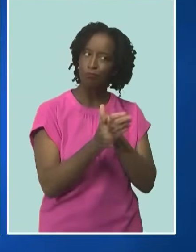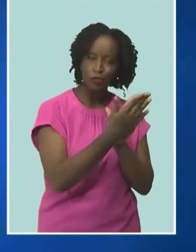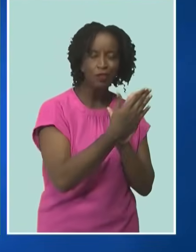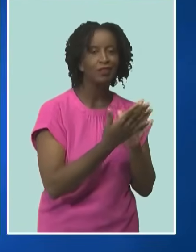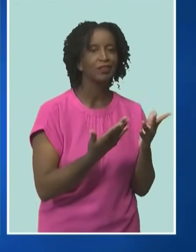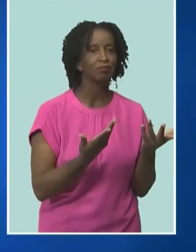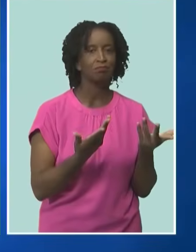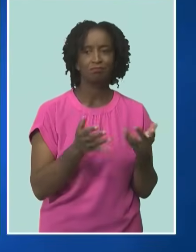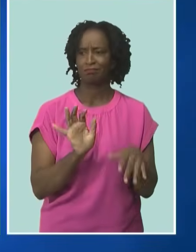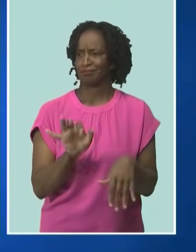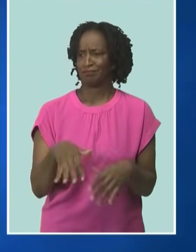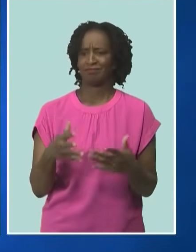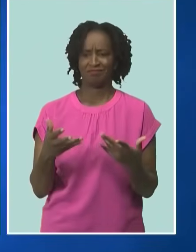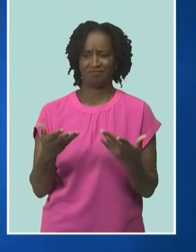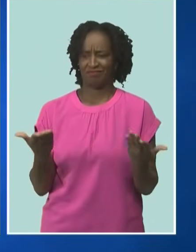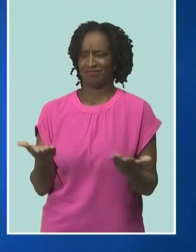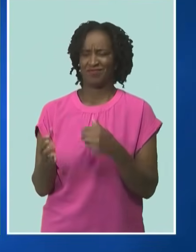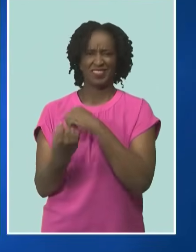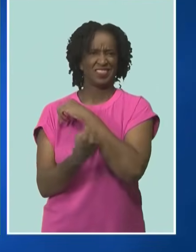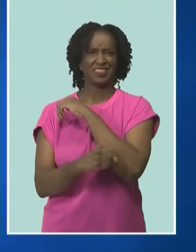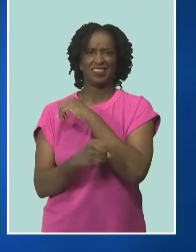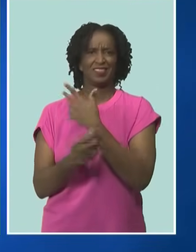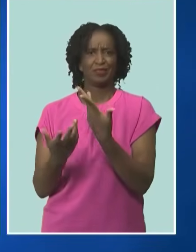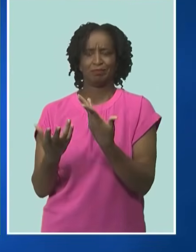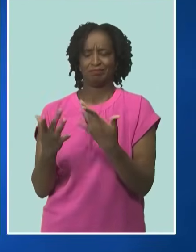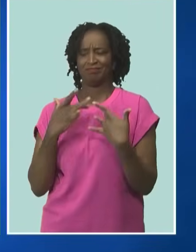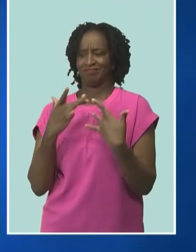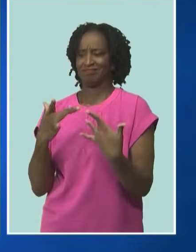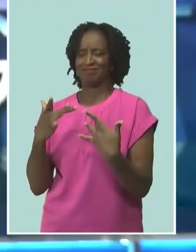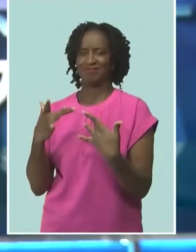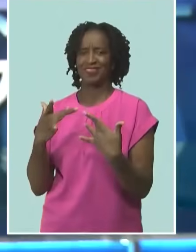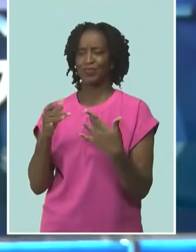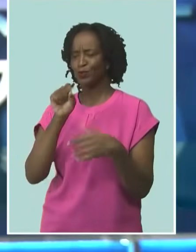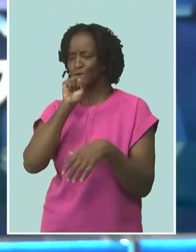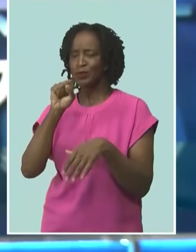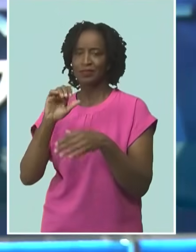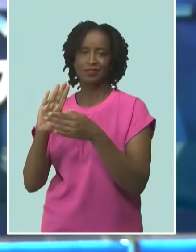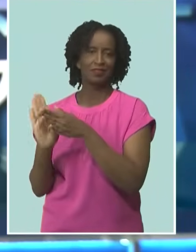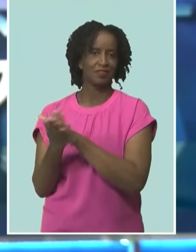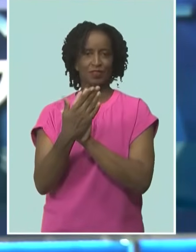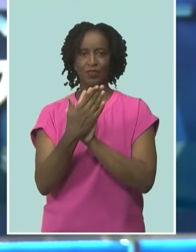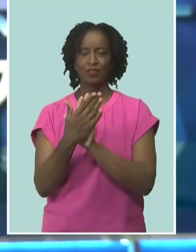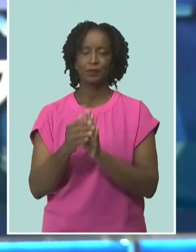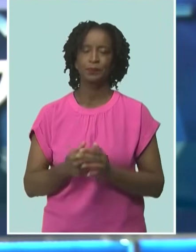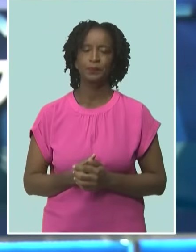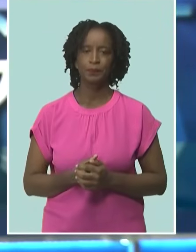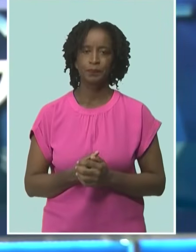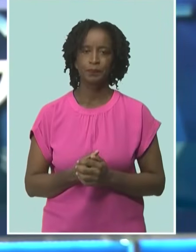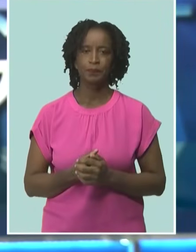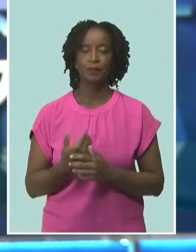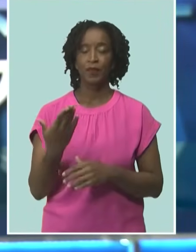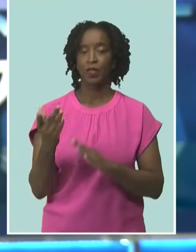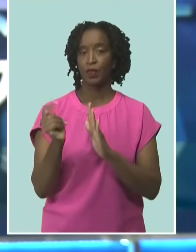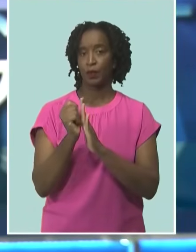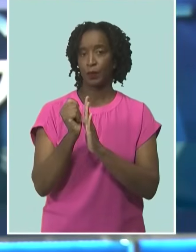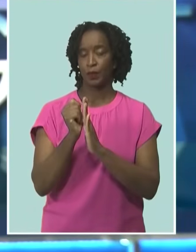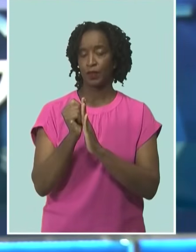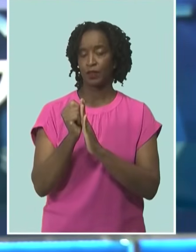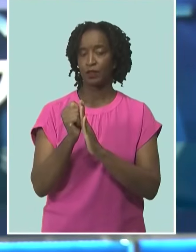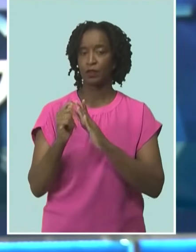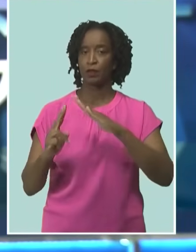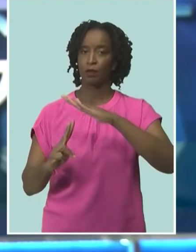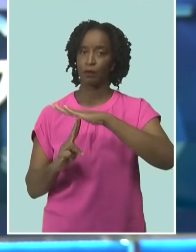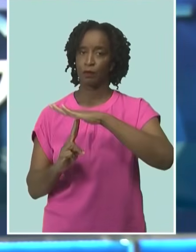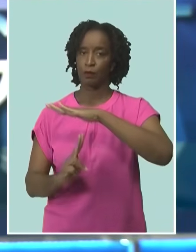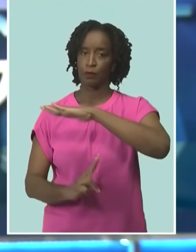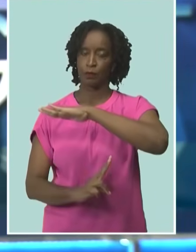thing that everybody plays cricket. The Chamberlain Bridge in Bridgetown will now be operating on a